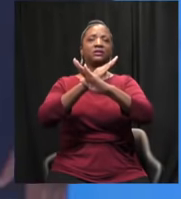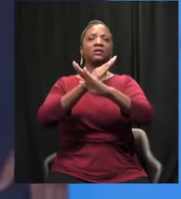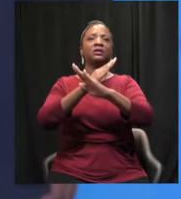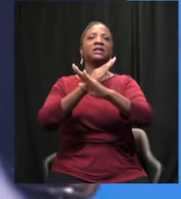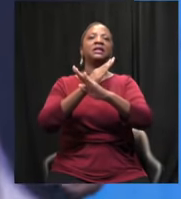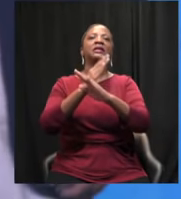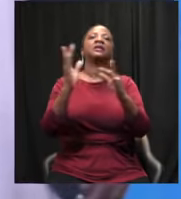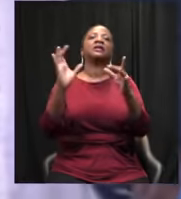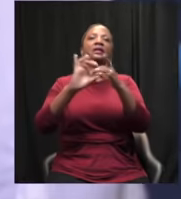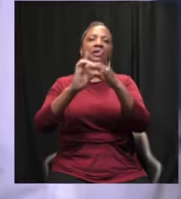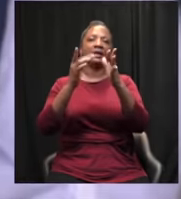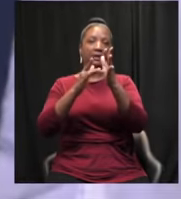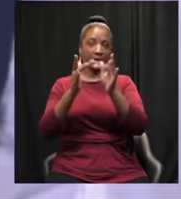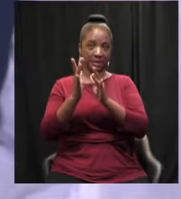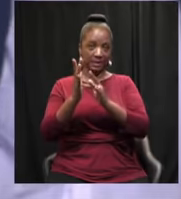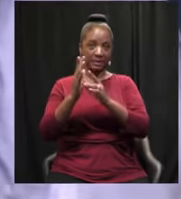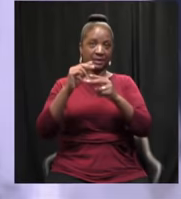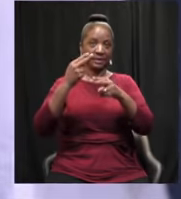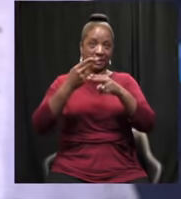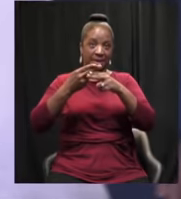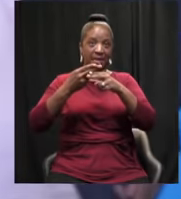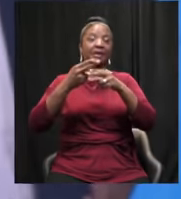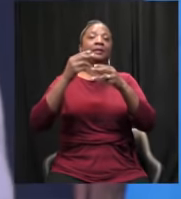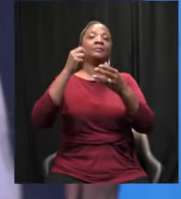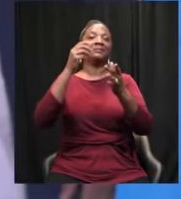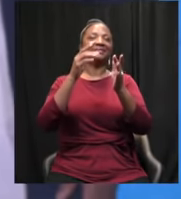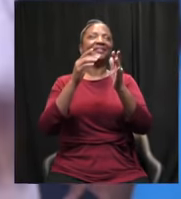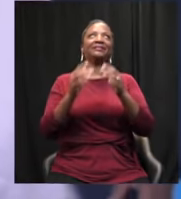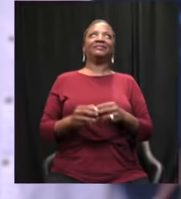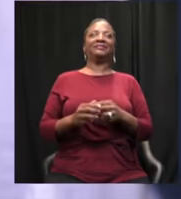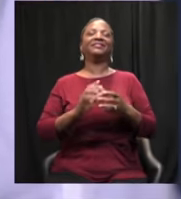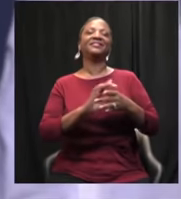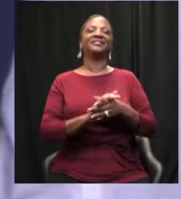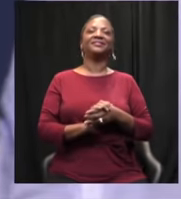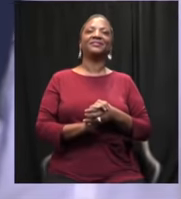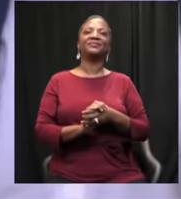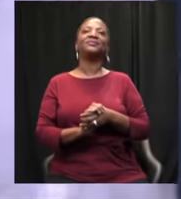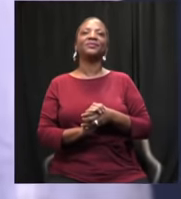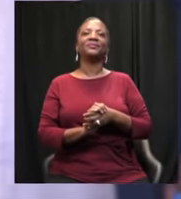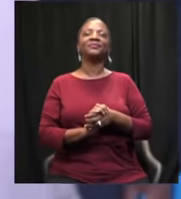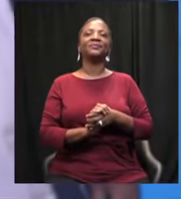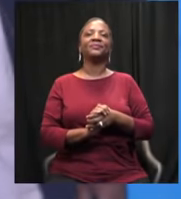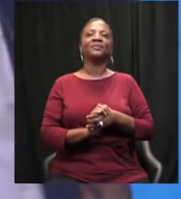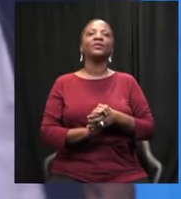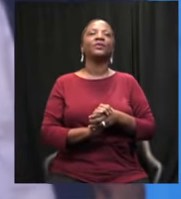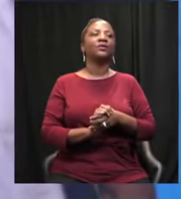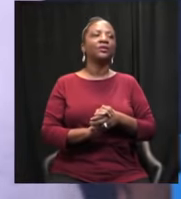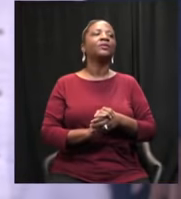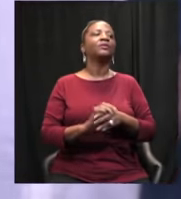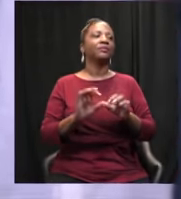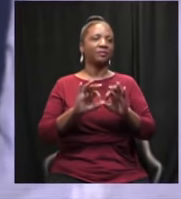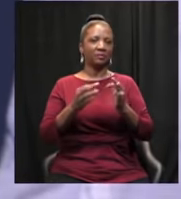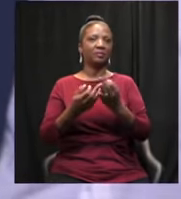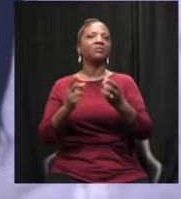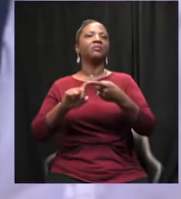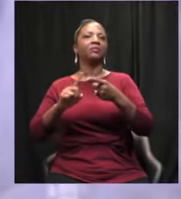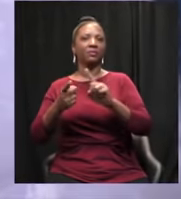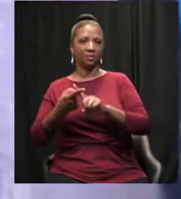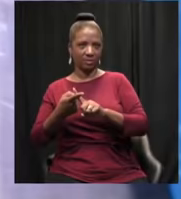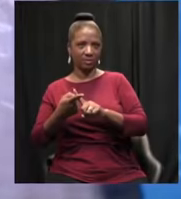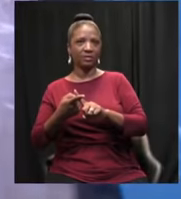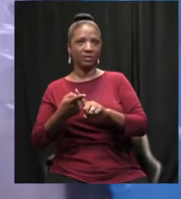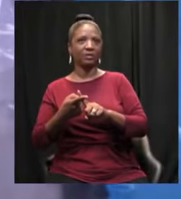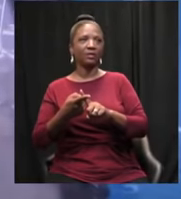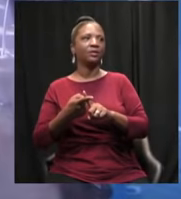for family and friends that may still be on the road or just got off the road last night. We call out their names to you